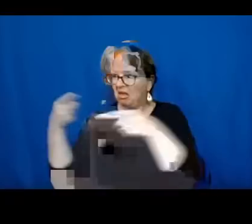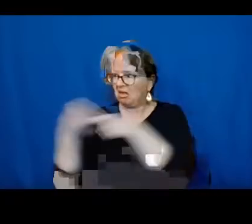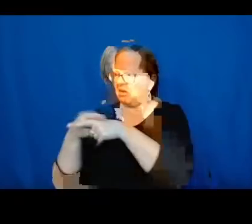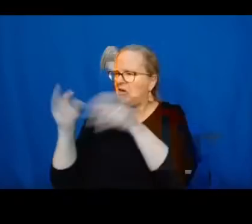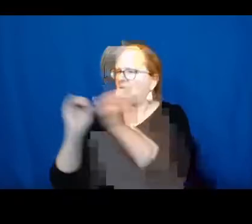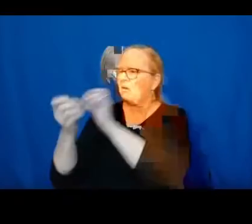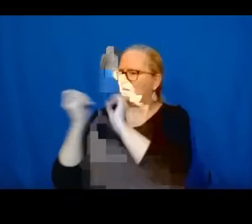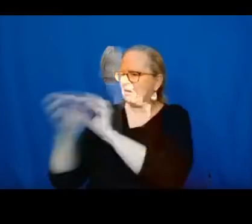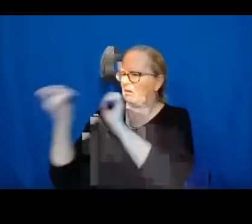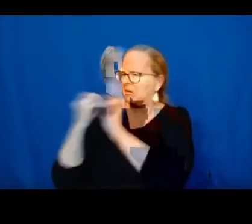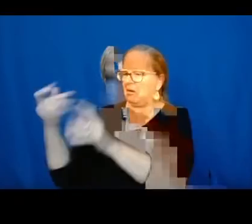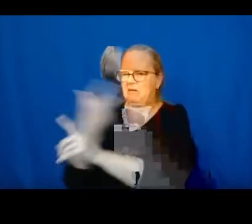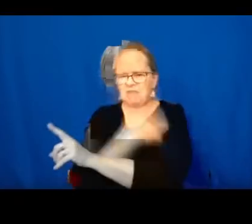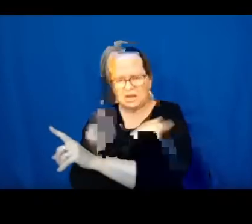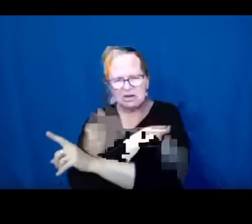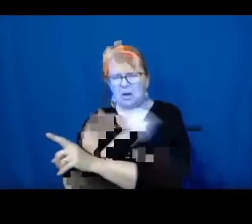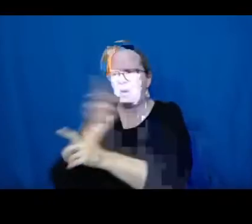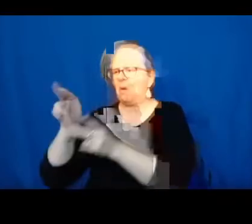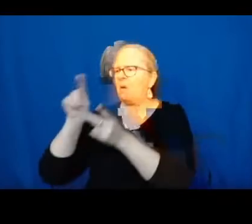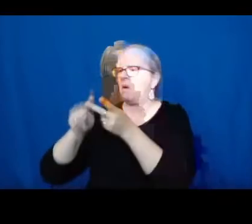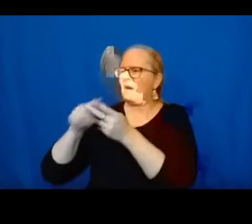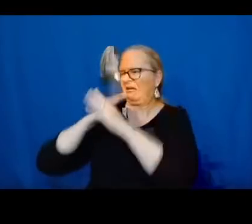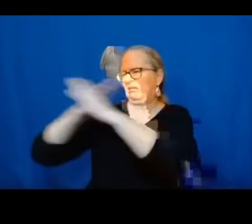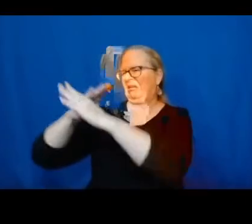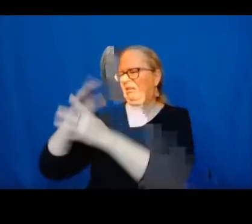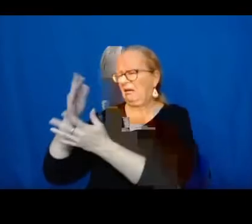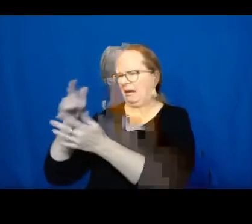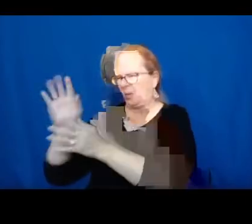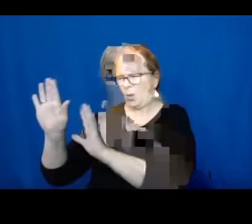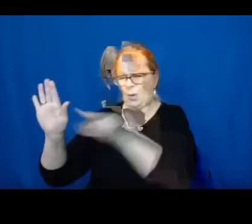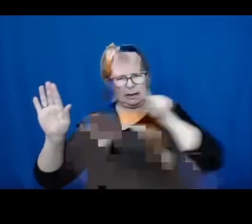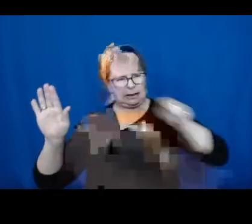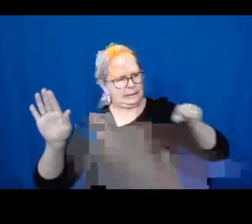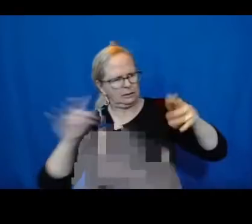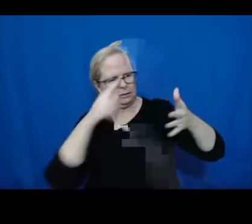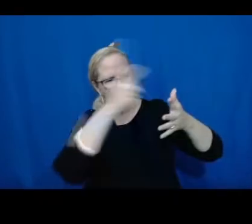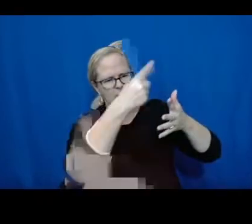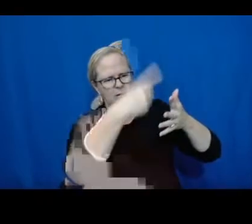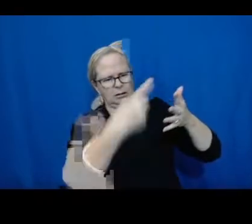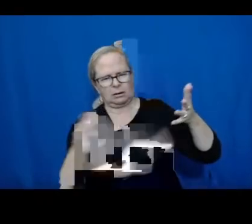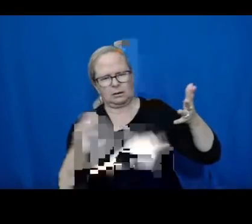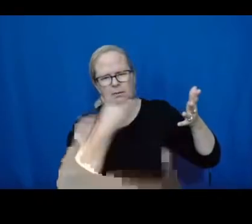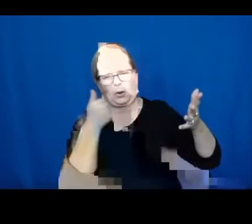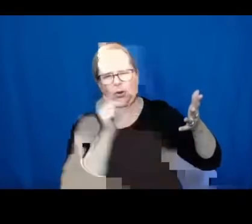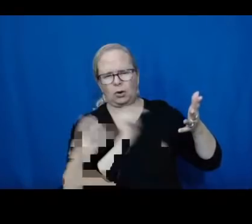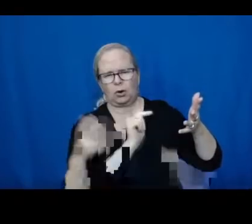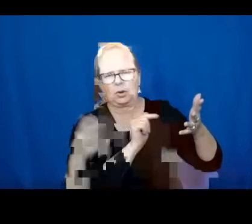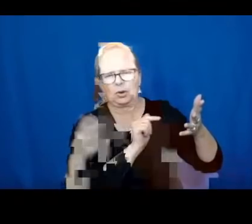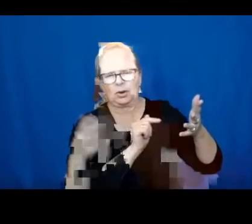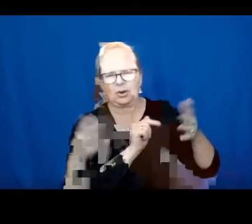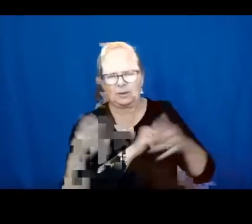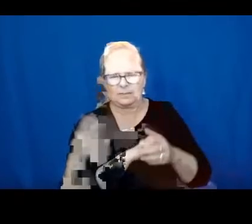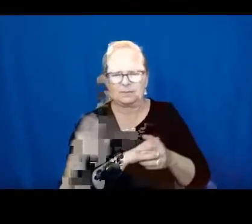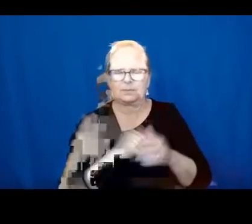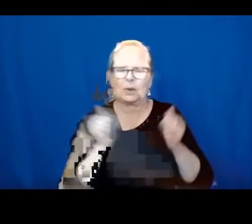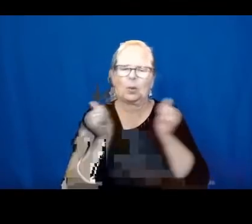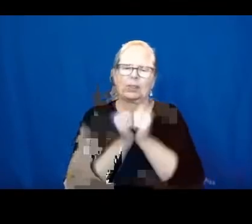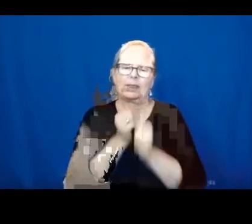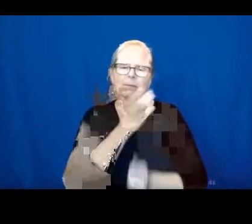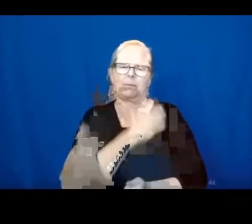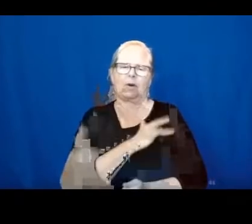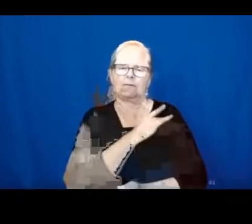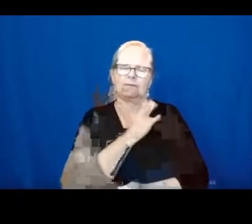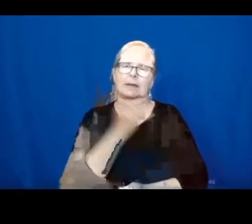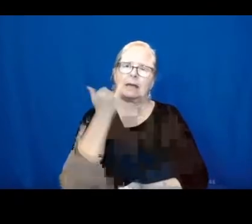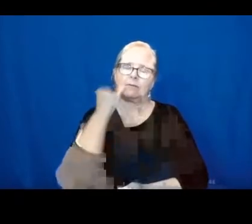where there are a lot of ideological splits, it's probably even more important to be optimizing those